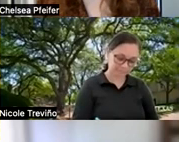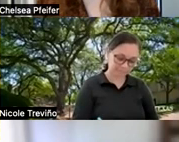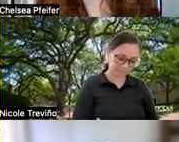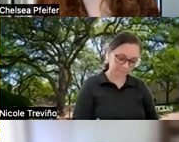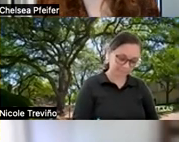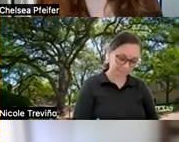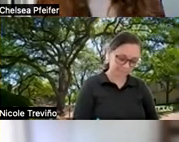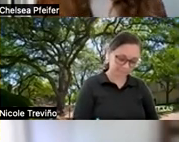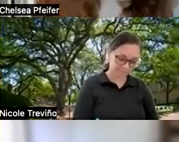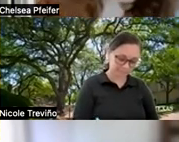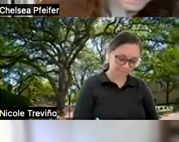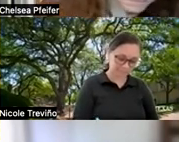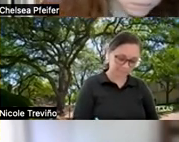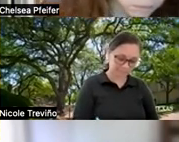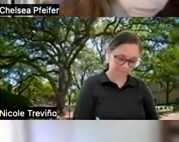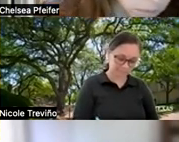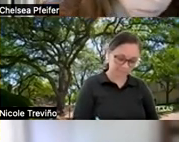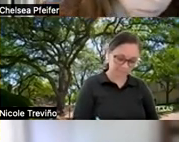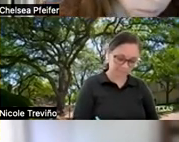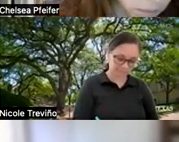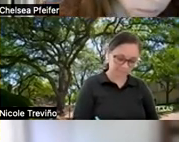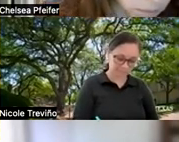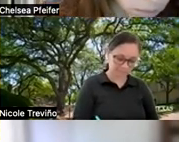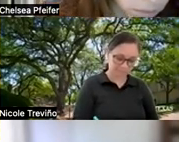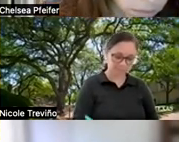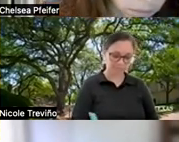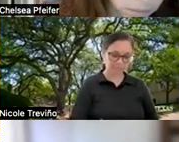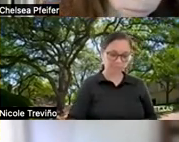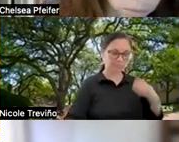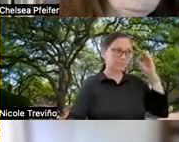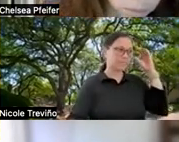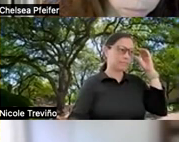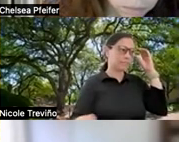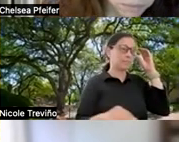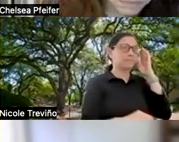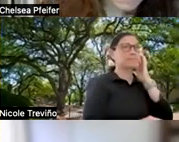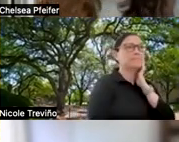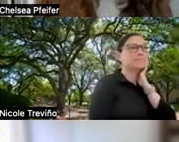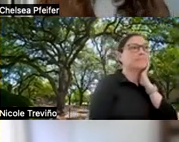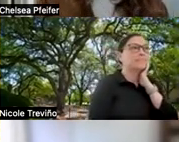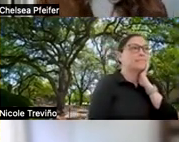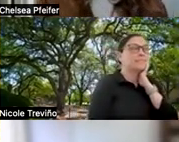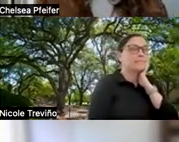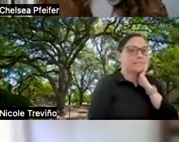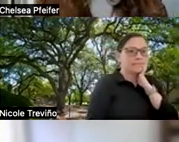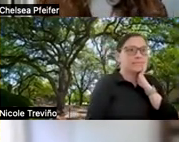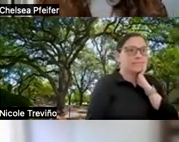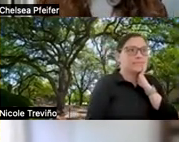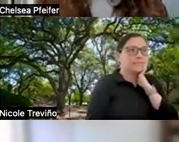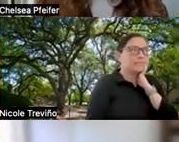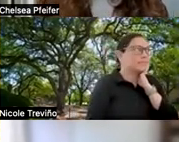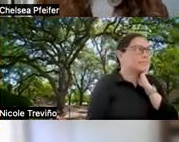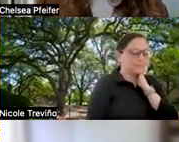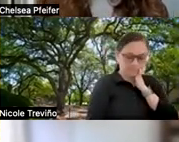a category we should explore more? Think about it. Can you go back to the